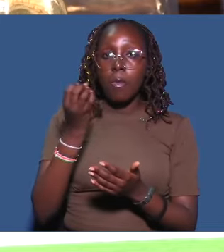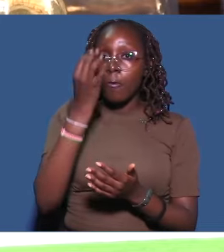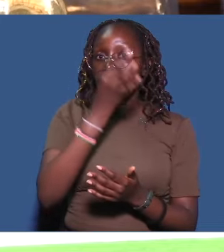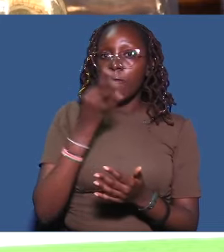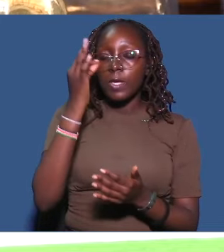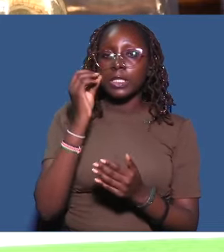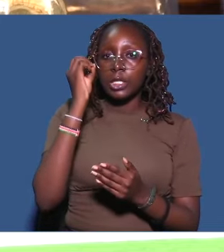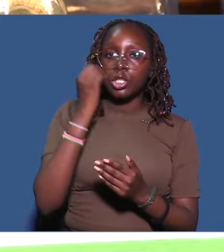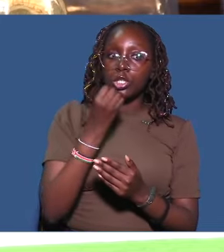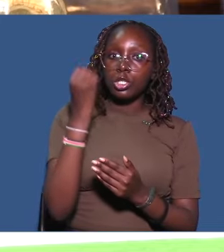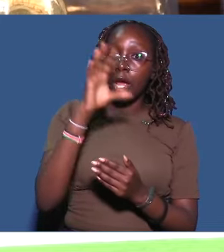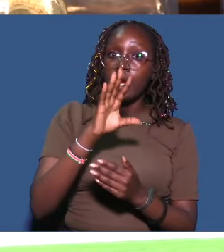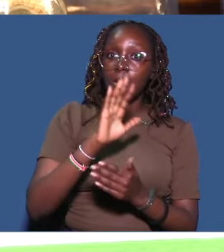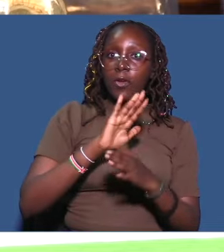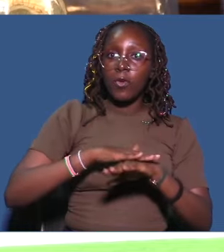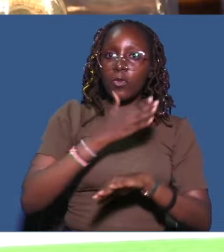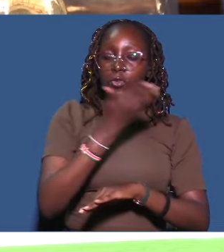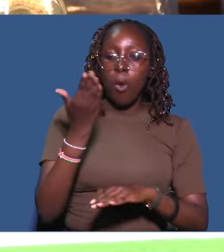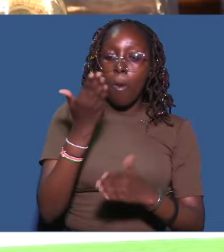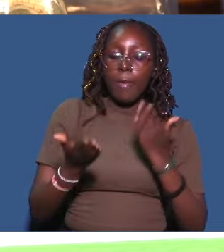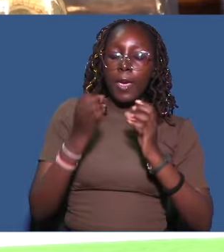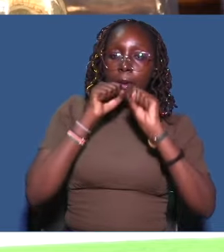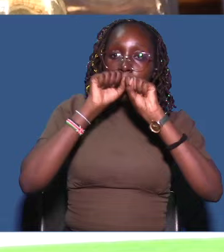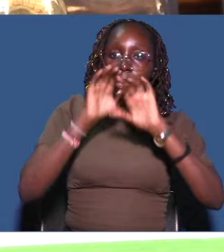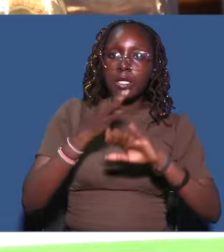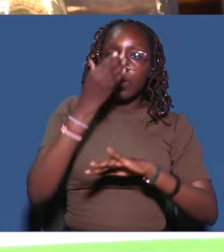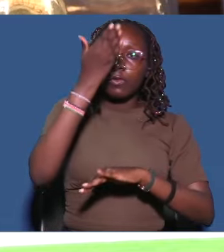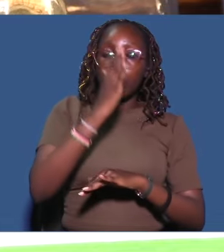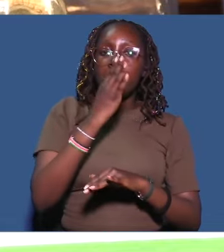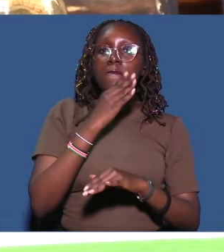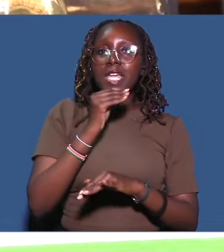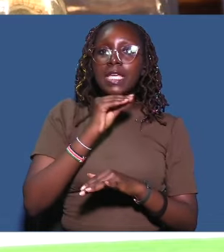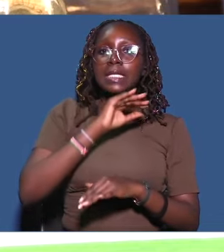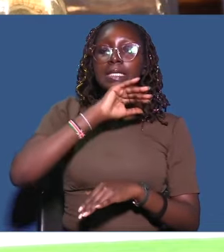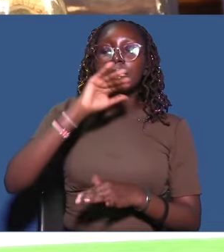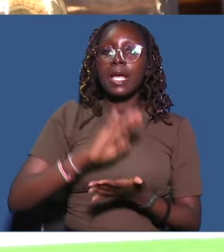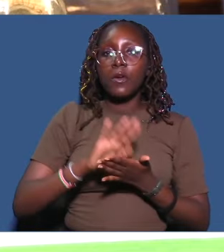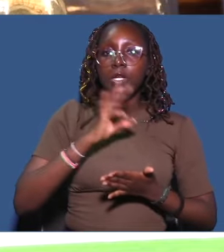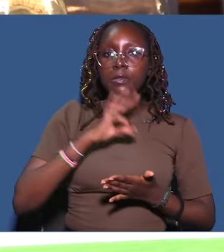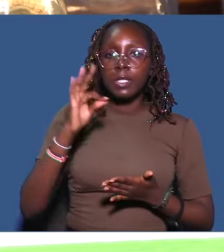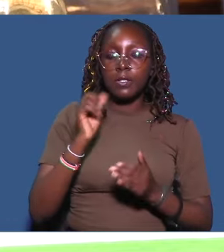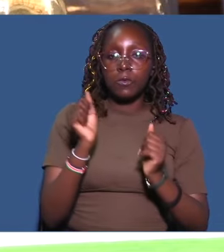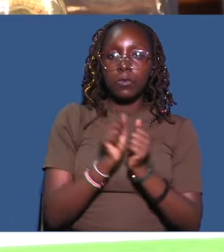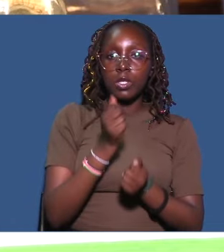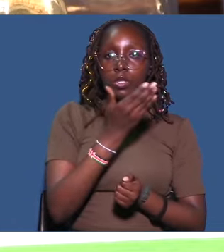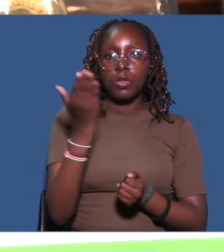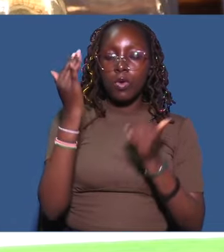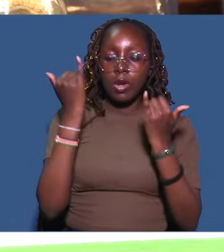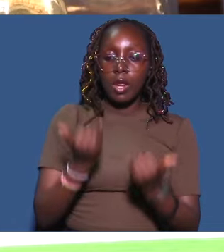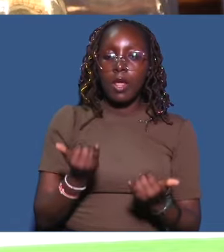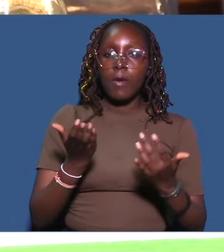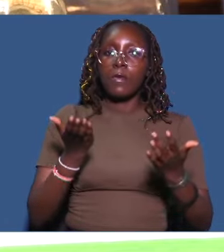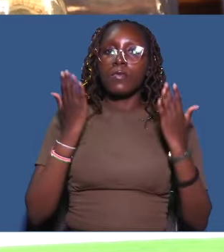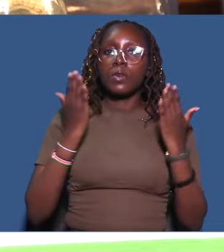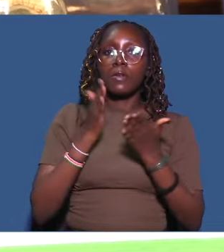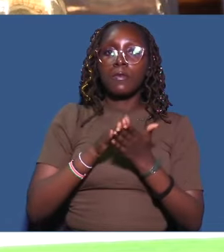to shine towards you and give you peace. The blessings of God Almighty, Father, Son, and the Holy Spirit be with you now